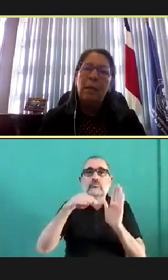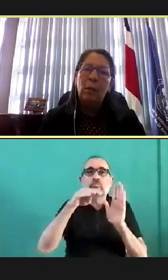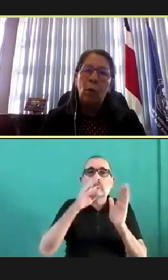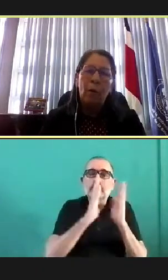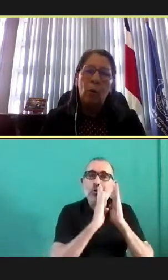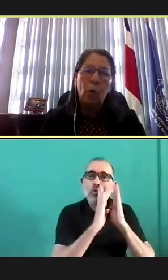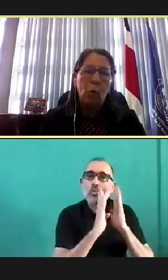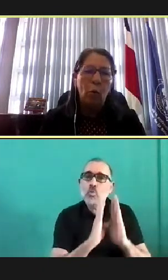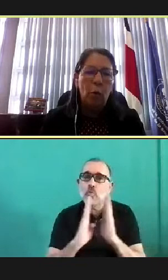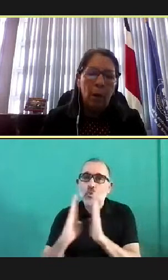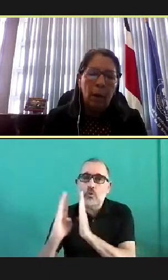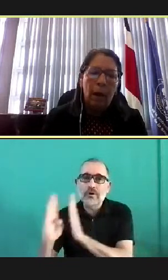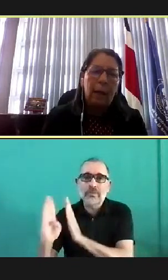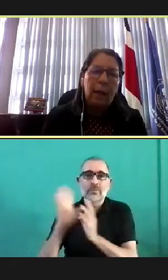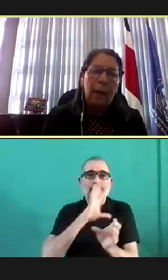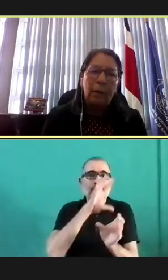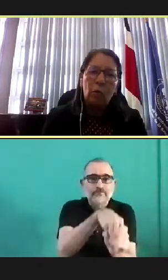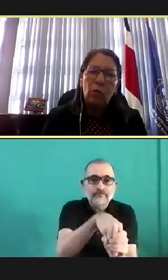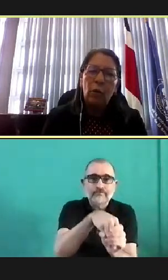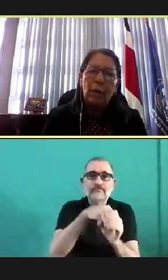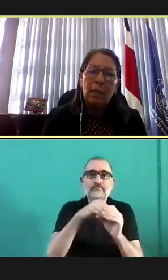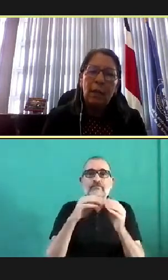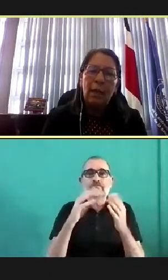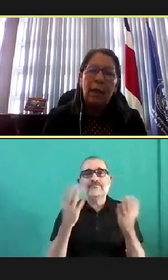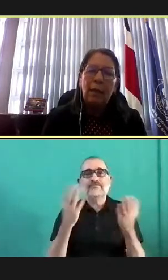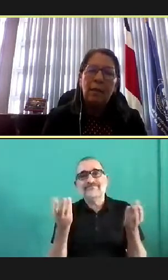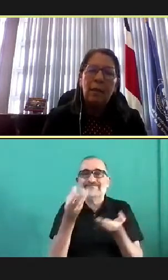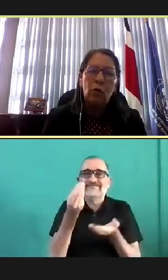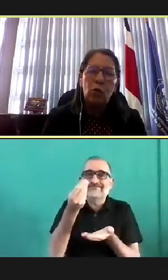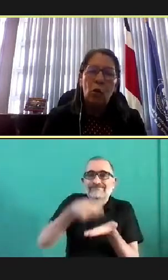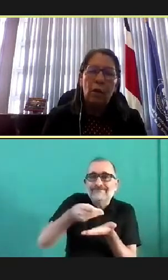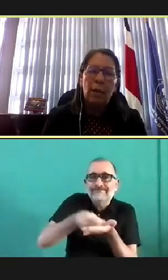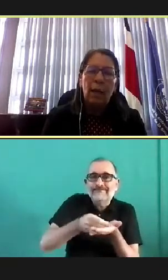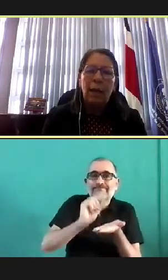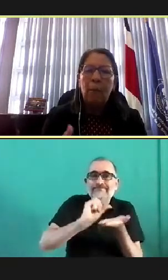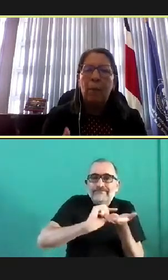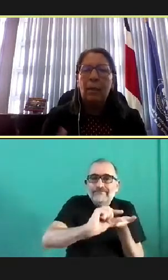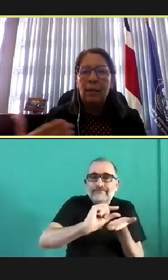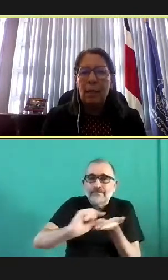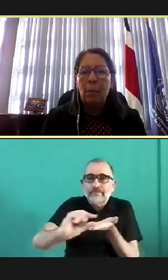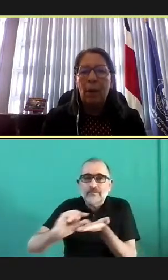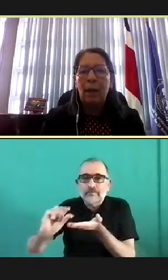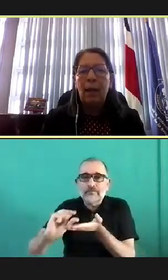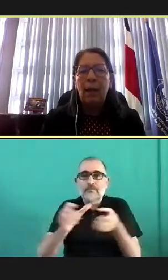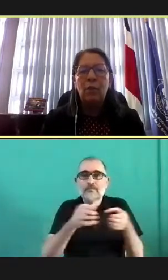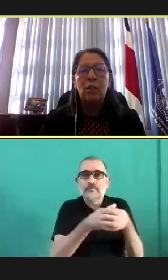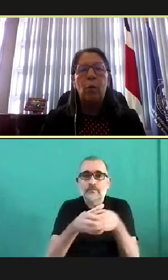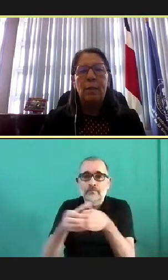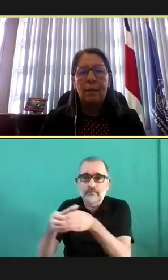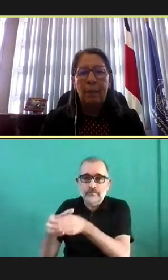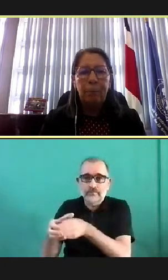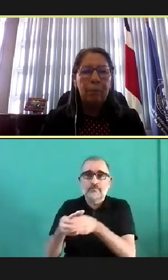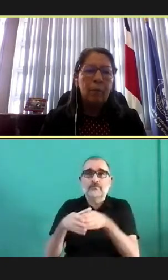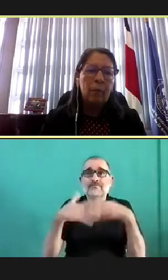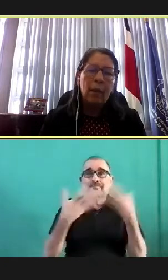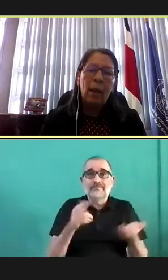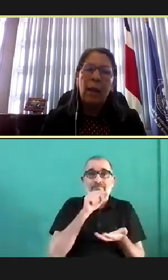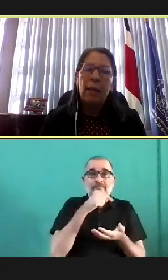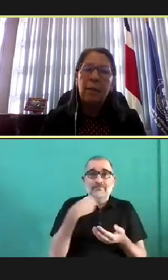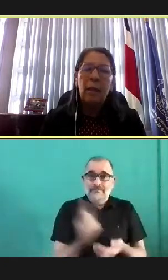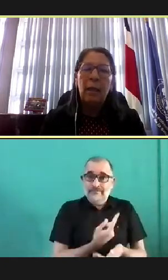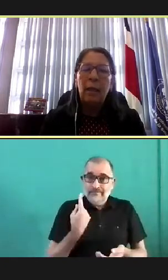well. So this is our list of emergency services, our 911. All of these